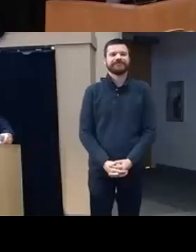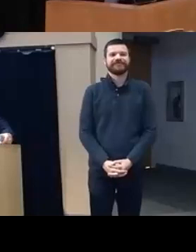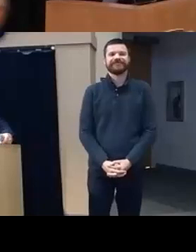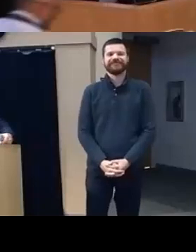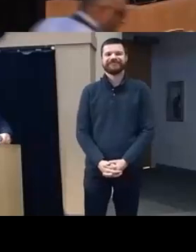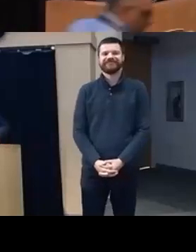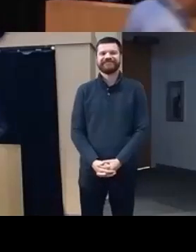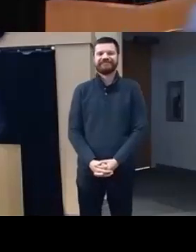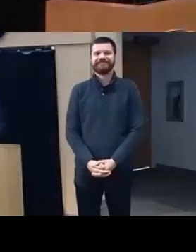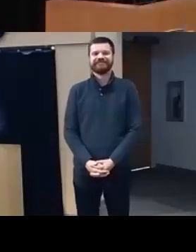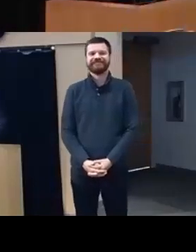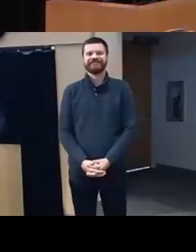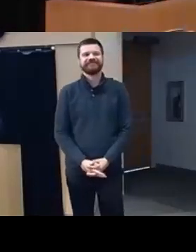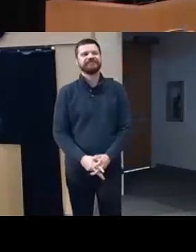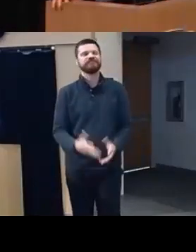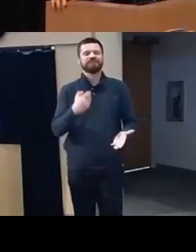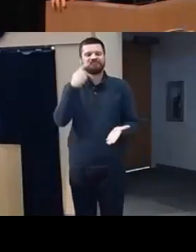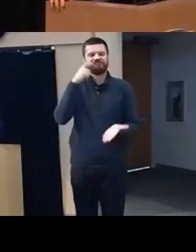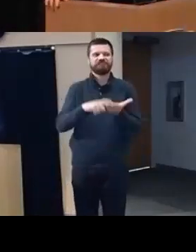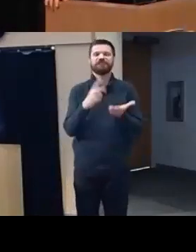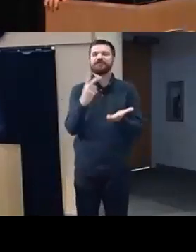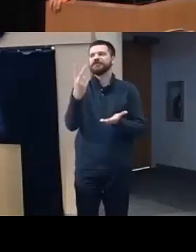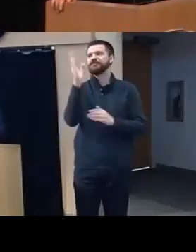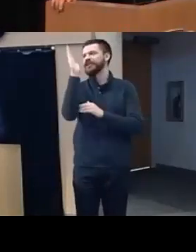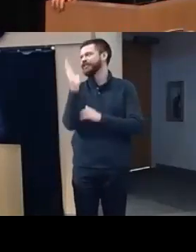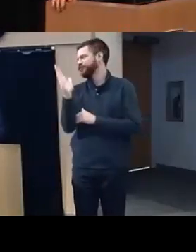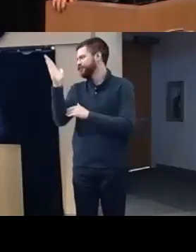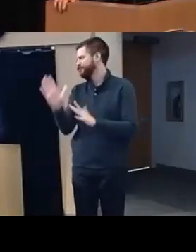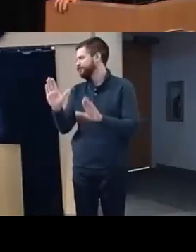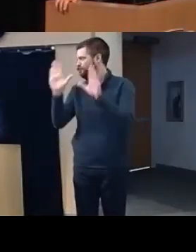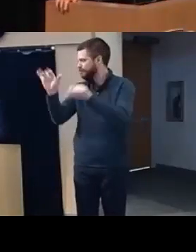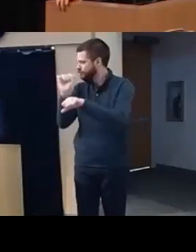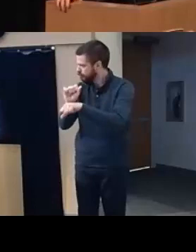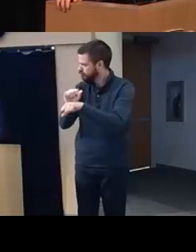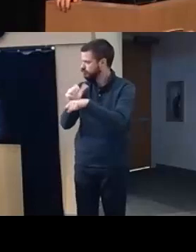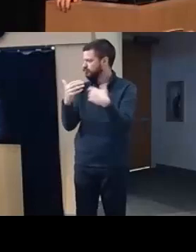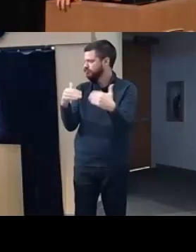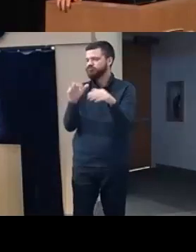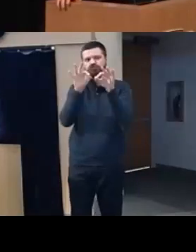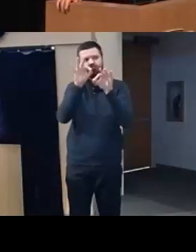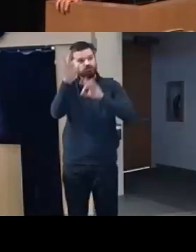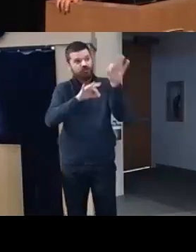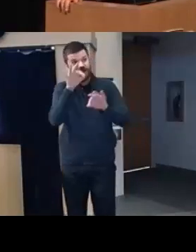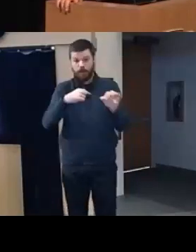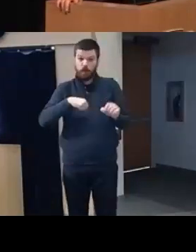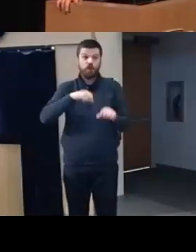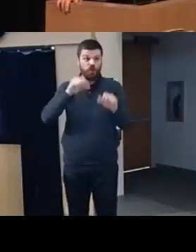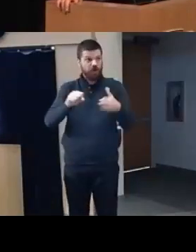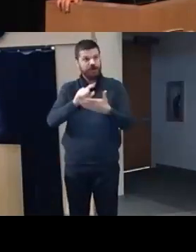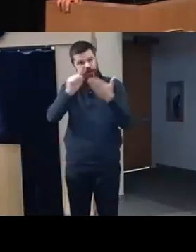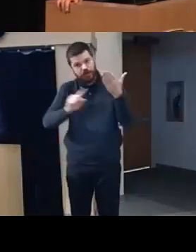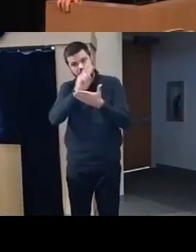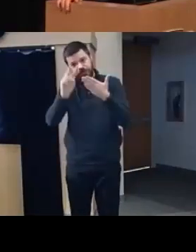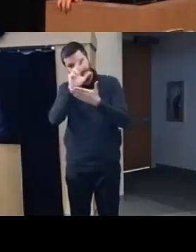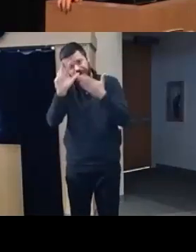Just want to recognize our two presenters. Just a wonderful job in describing what could take hours here and all the